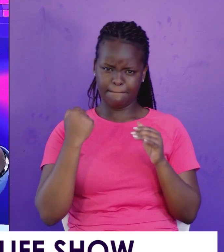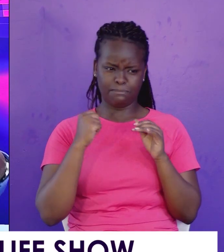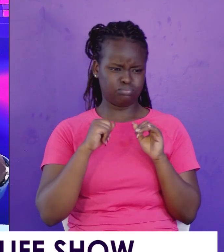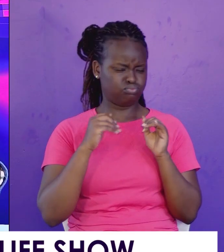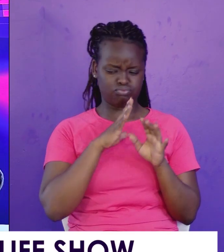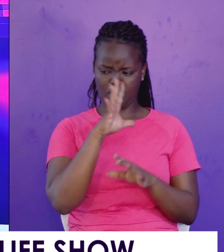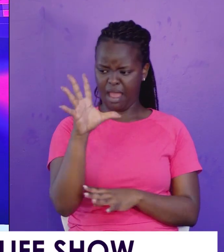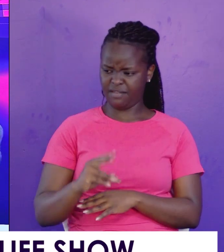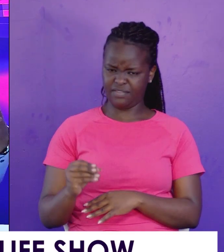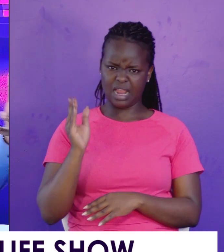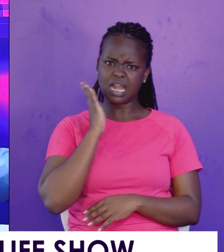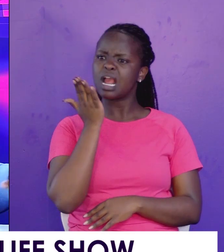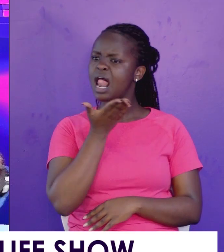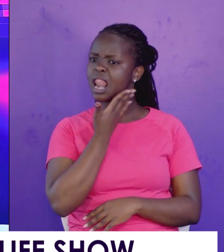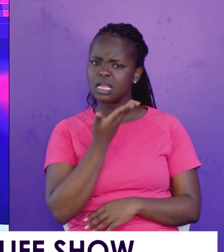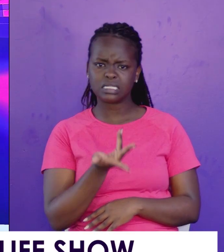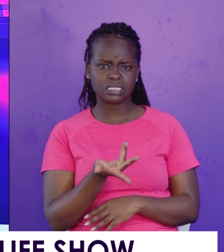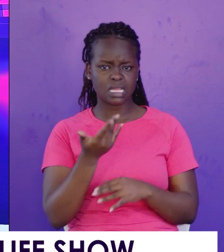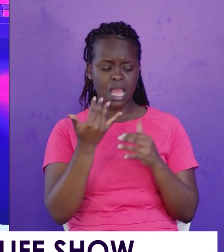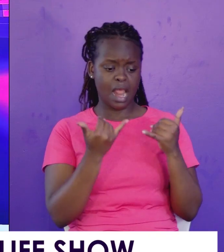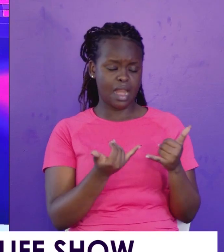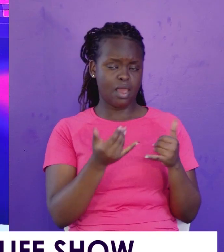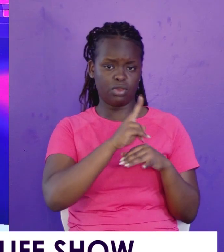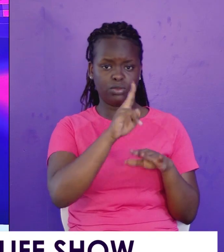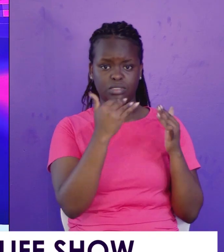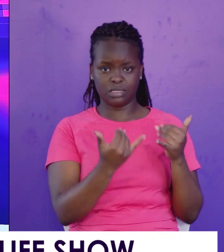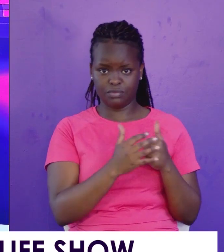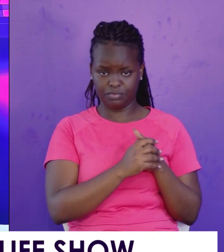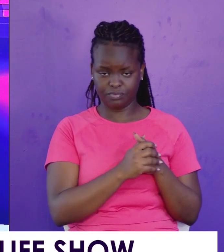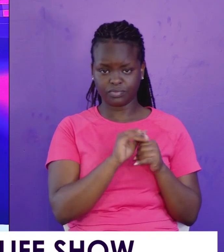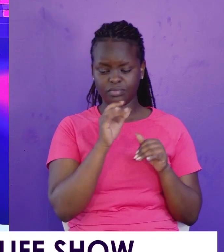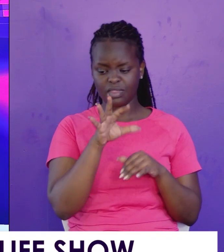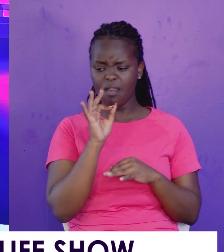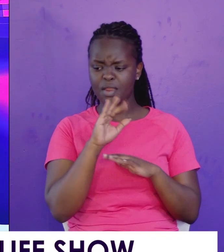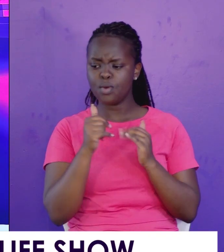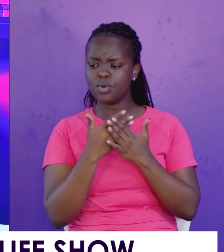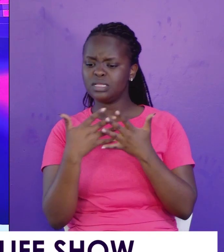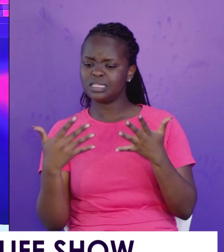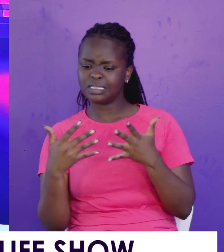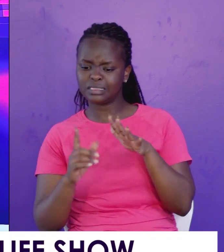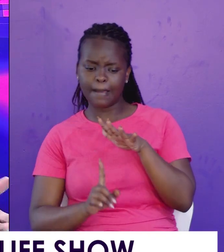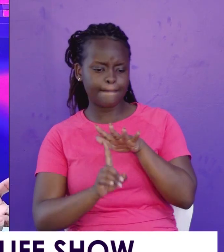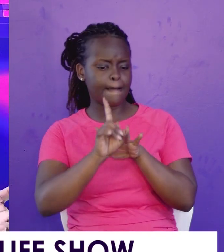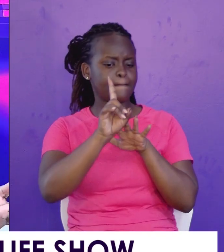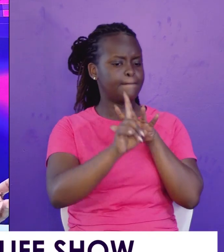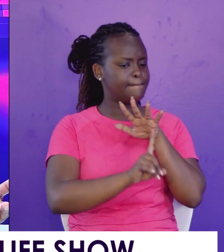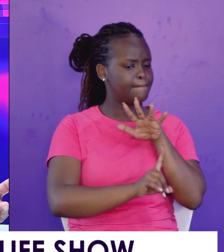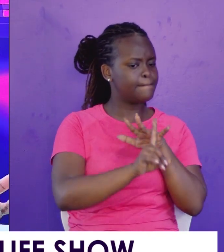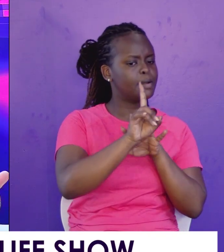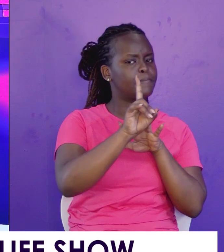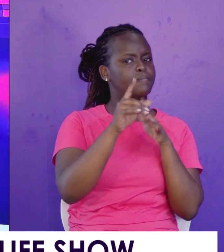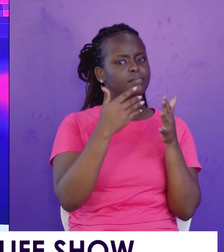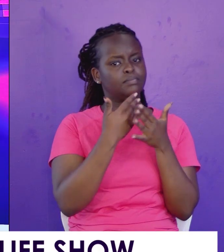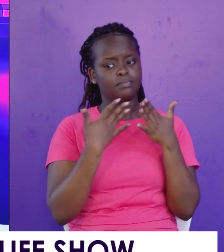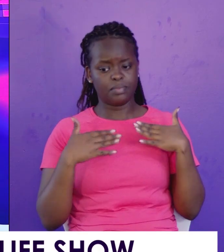African printing becoming also useful now. So you find all those things are coming up. People are beginning to call